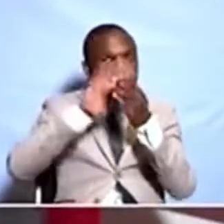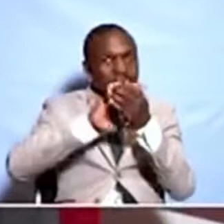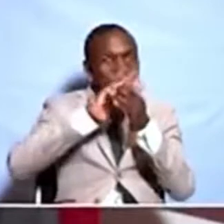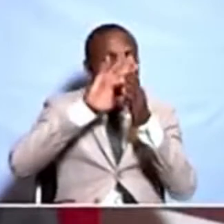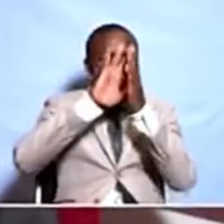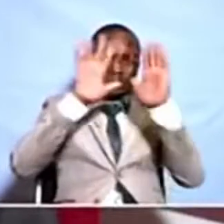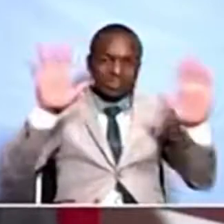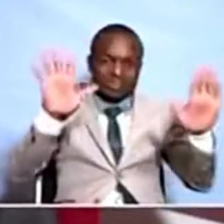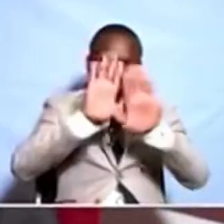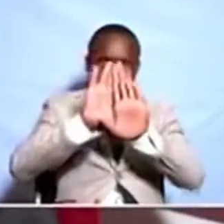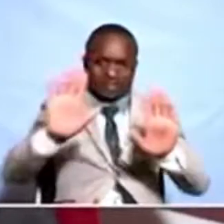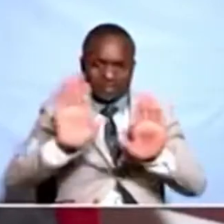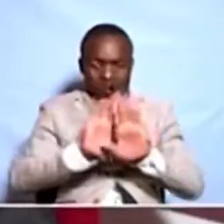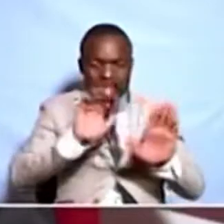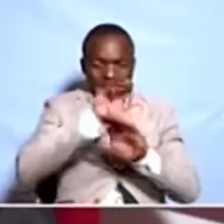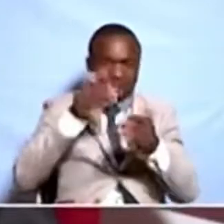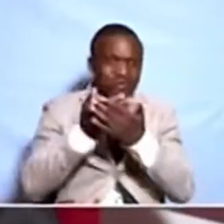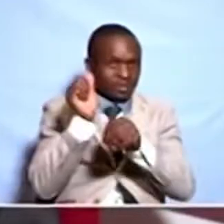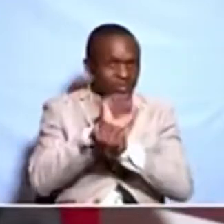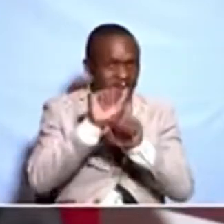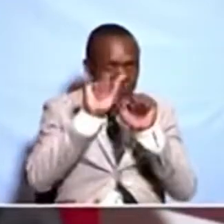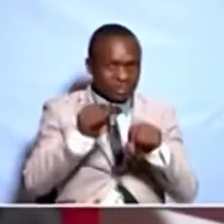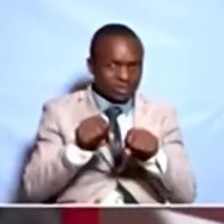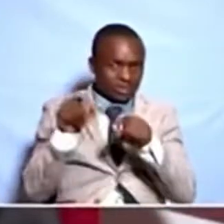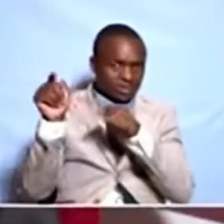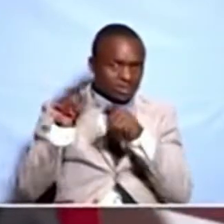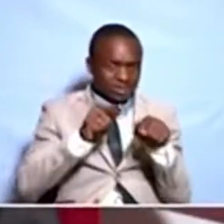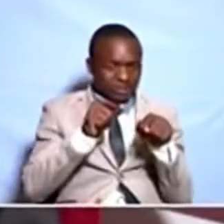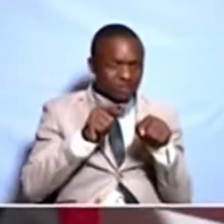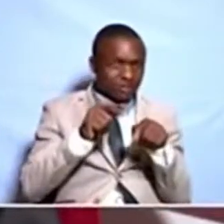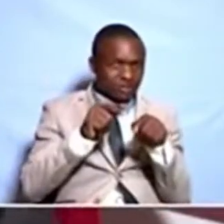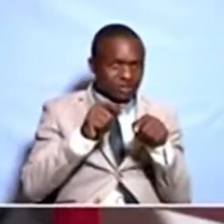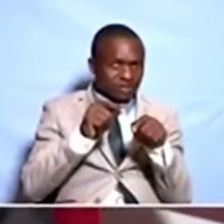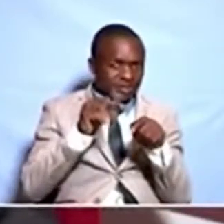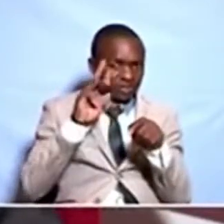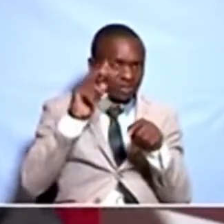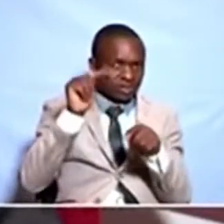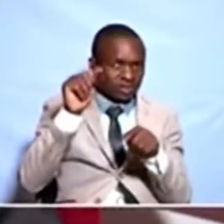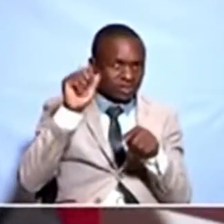to come to RATSA if they are branding in their corporate colors? And